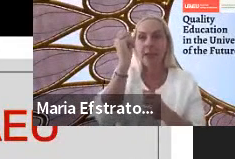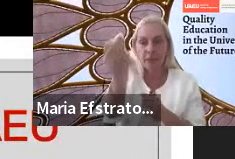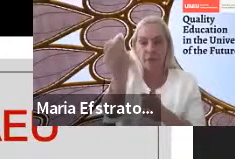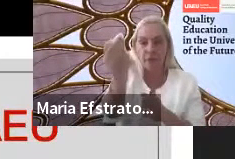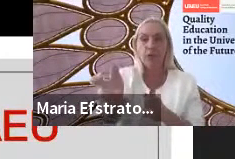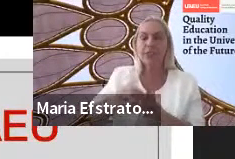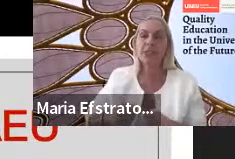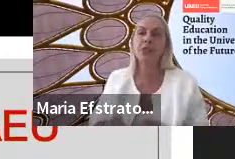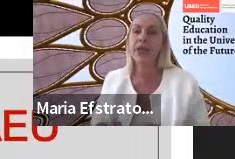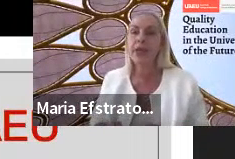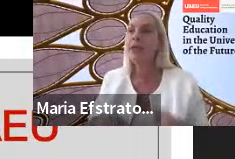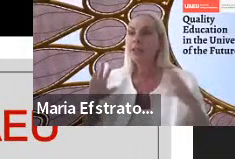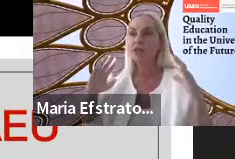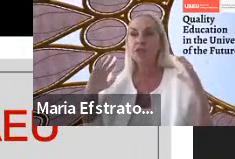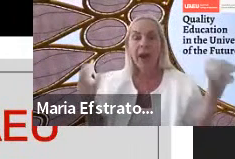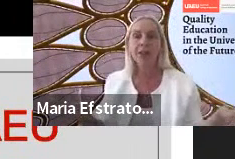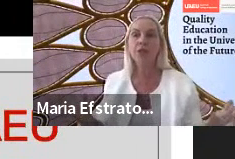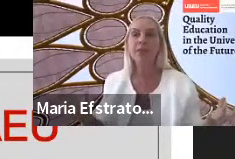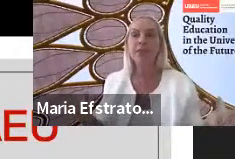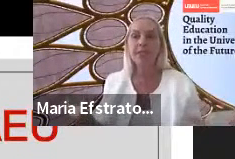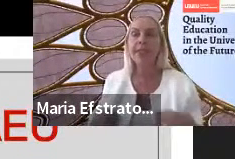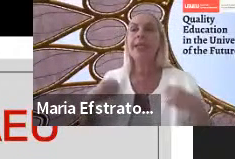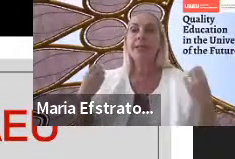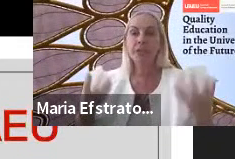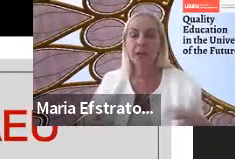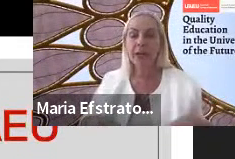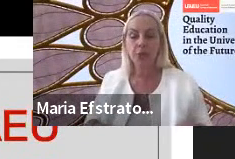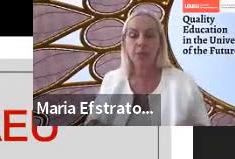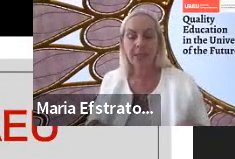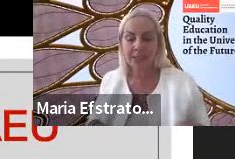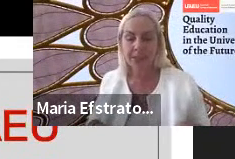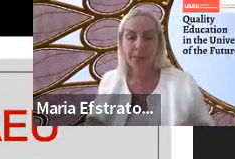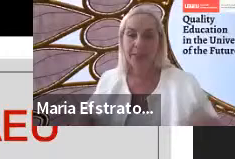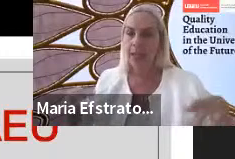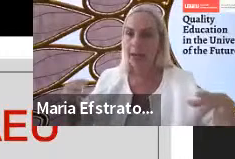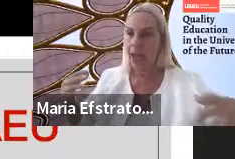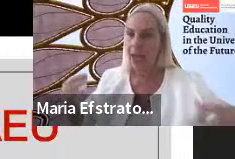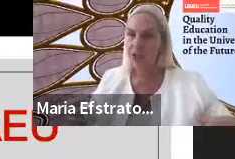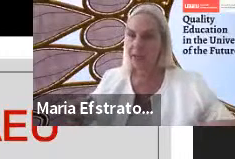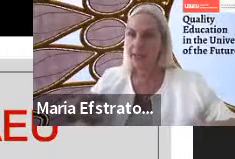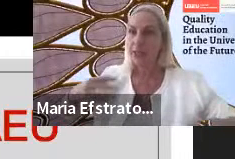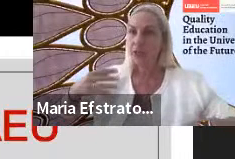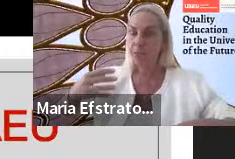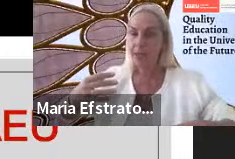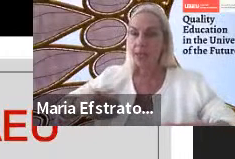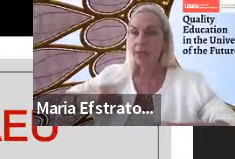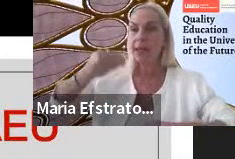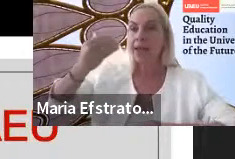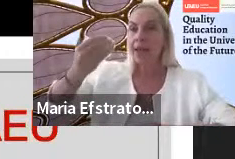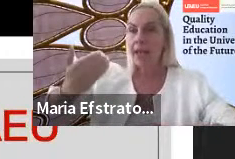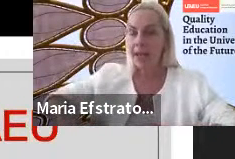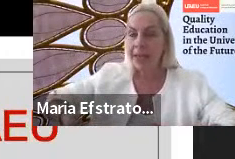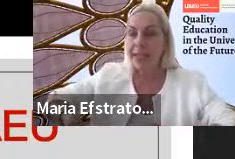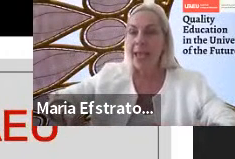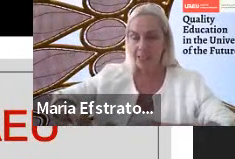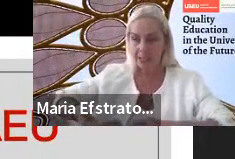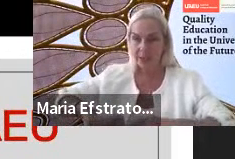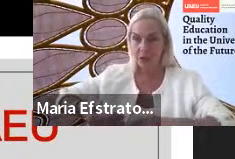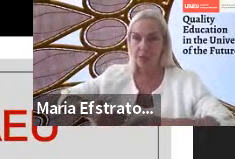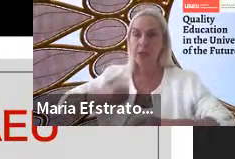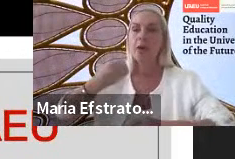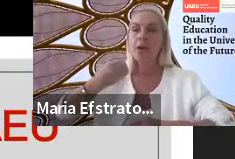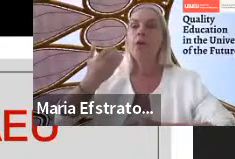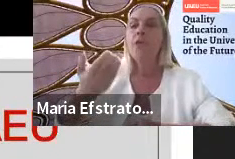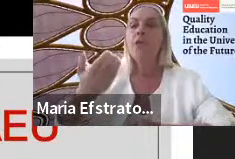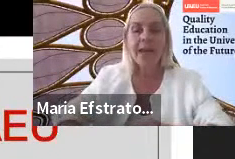seat in front of a screen, try to understand and try to participate and actually to be